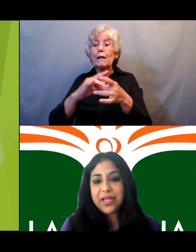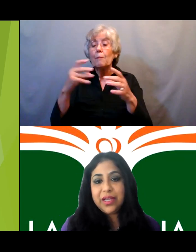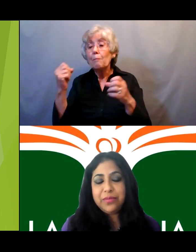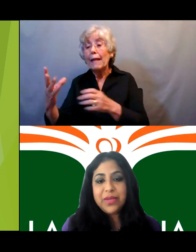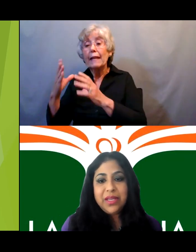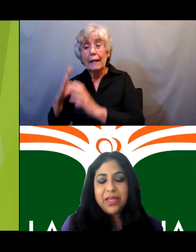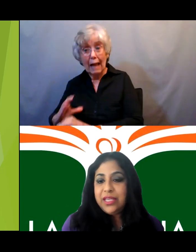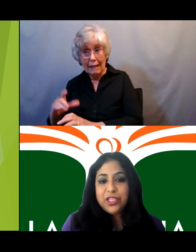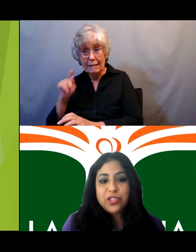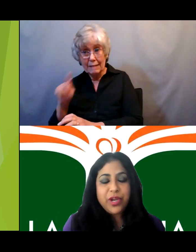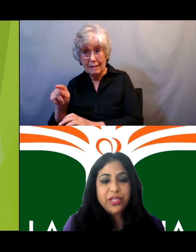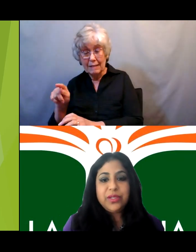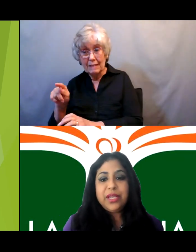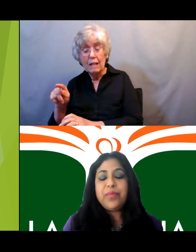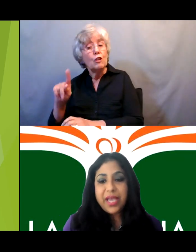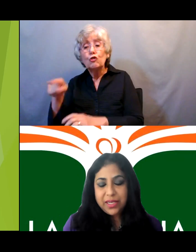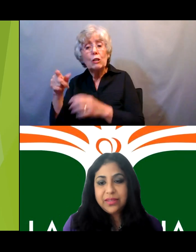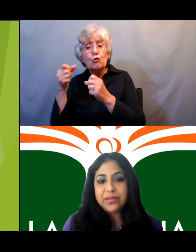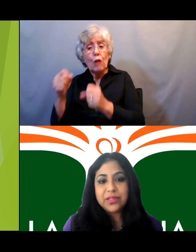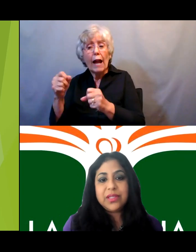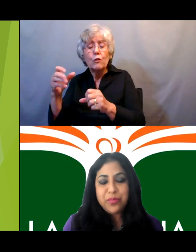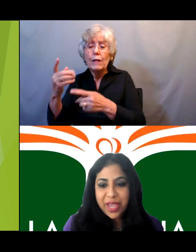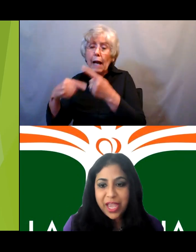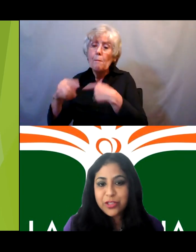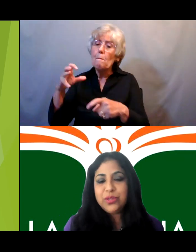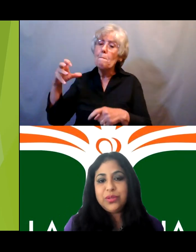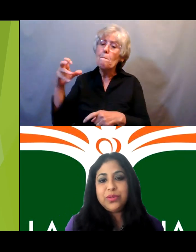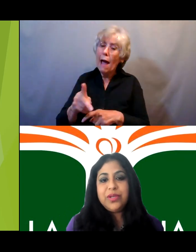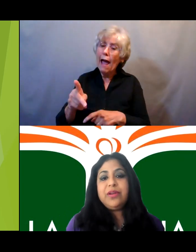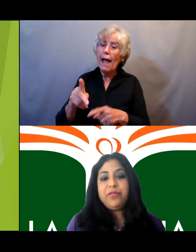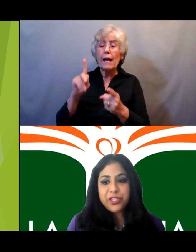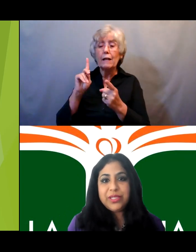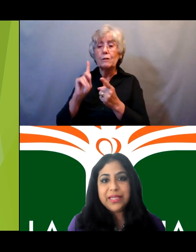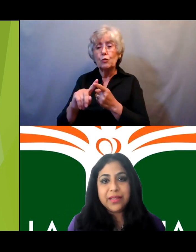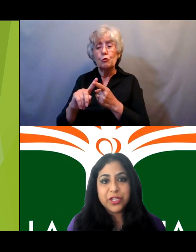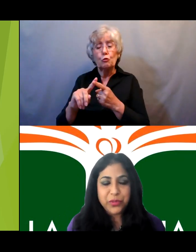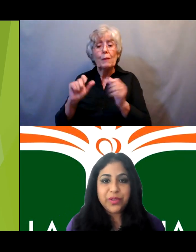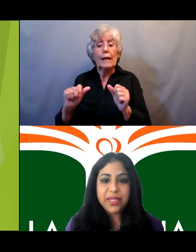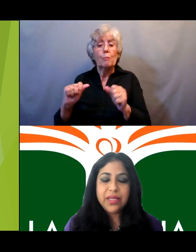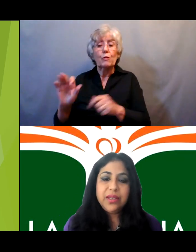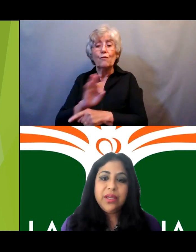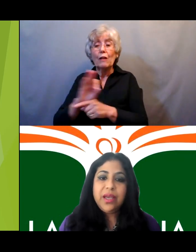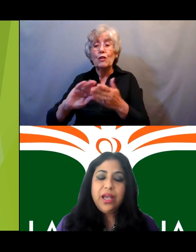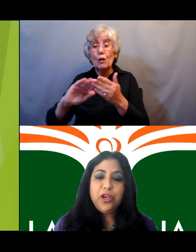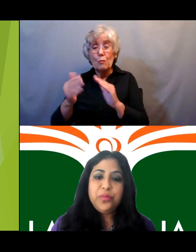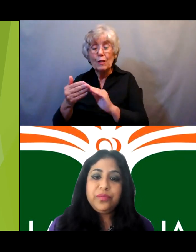are just trying to get back to functioning in the